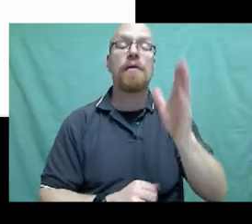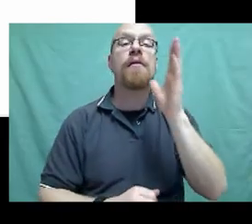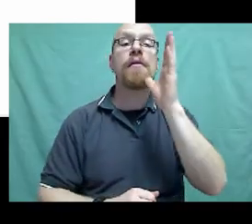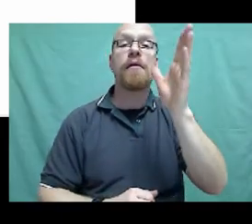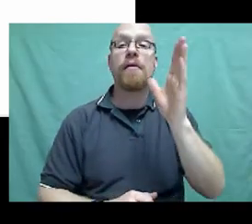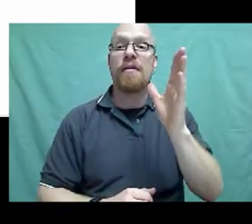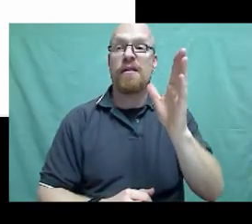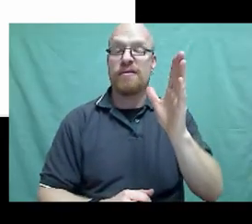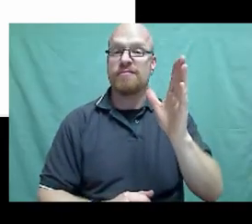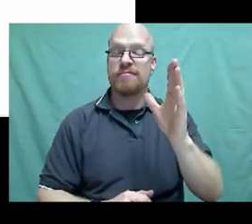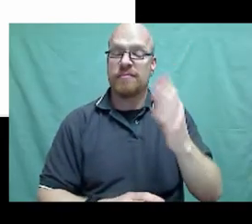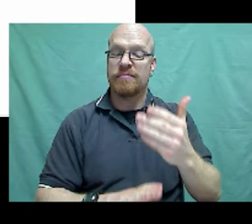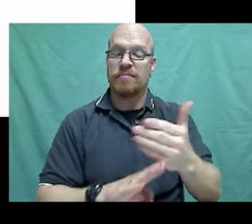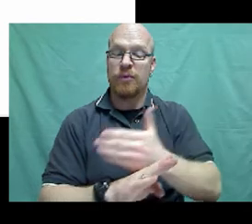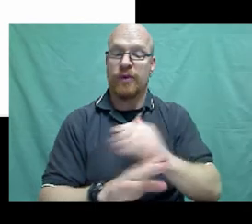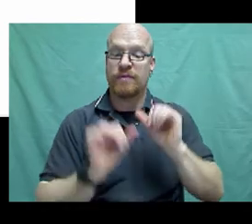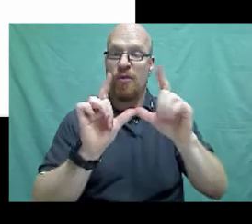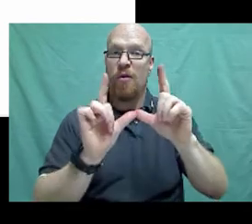formula.